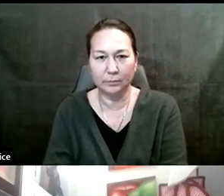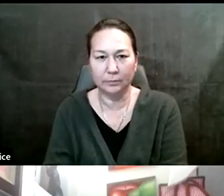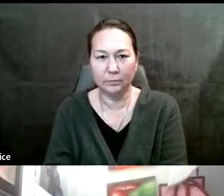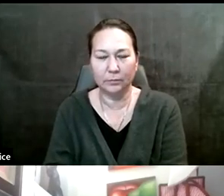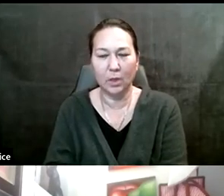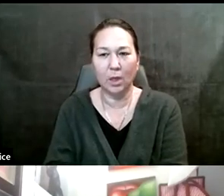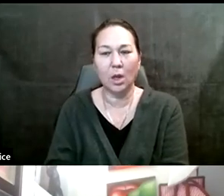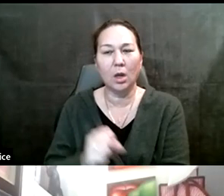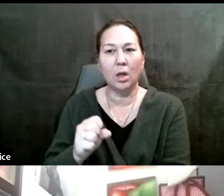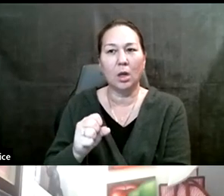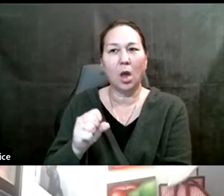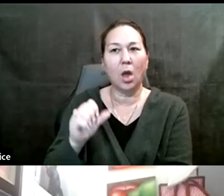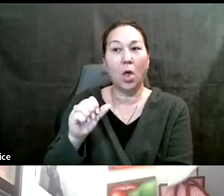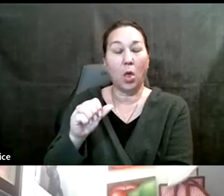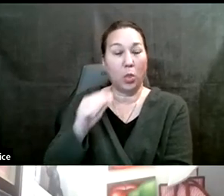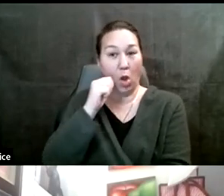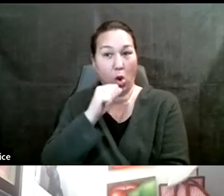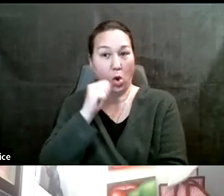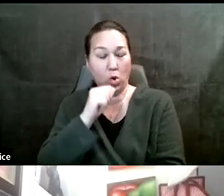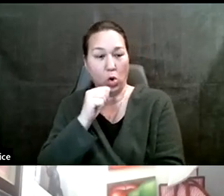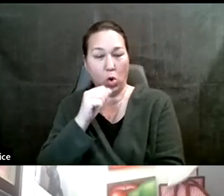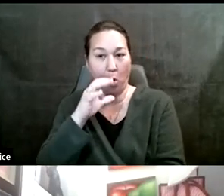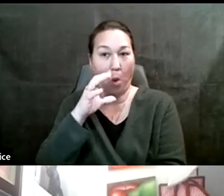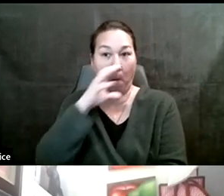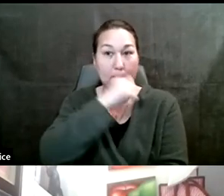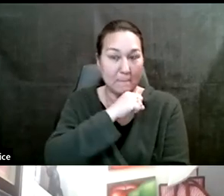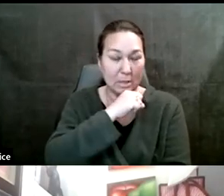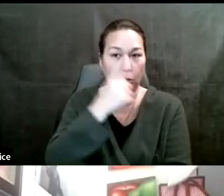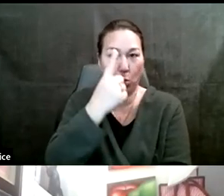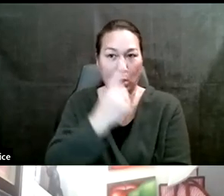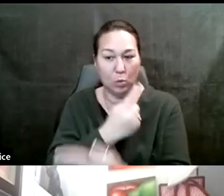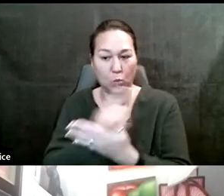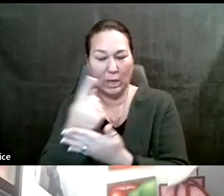so the girl missed a week and a half of school